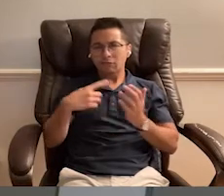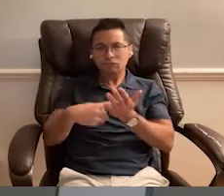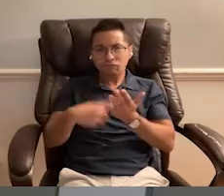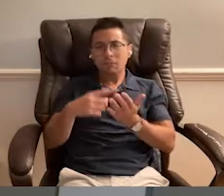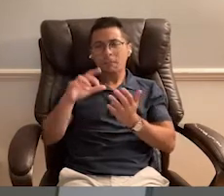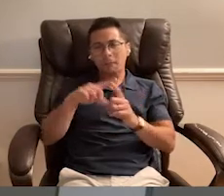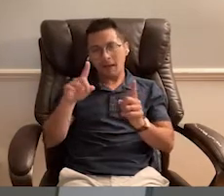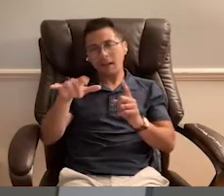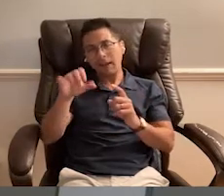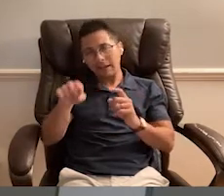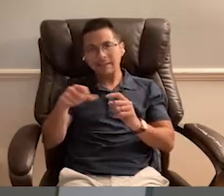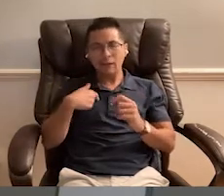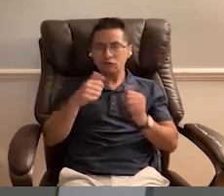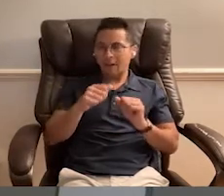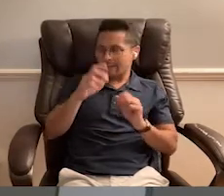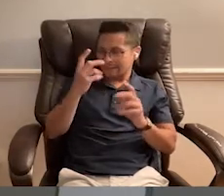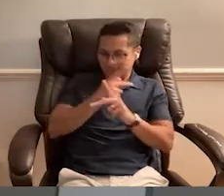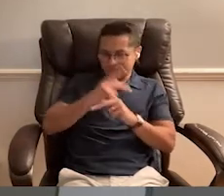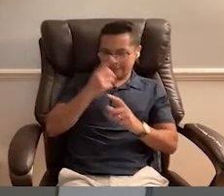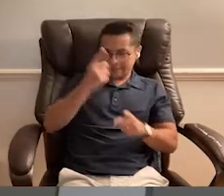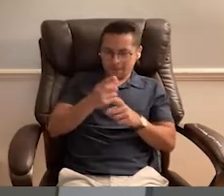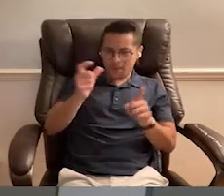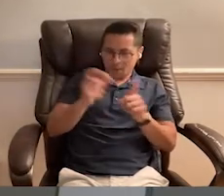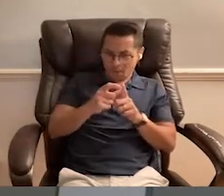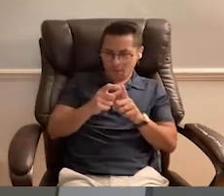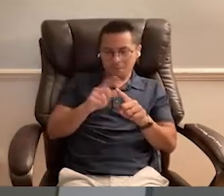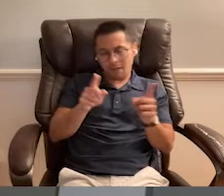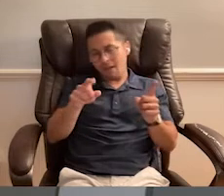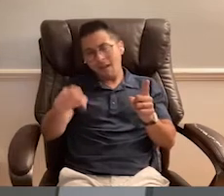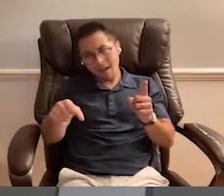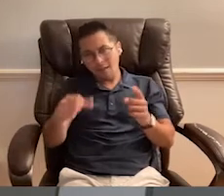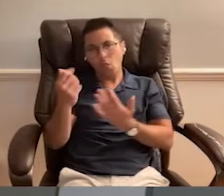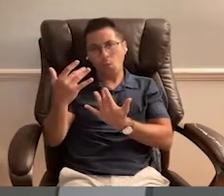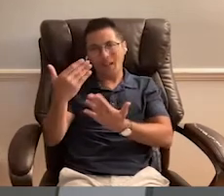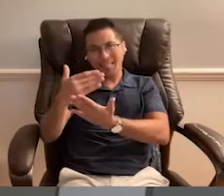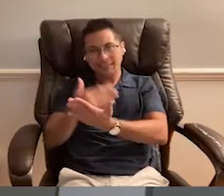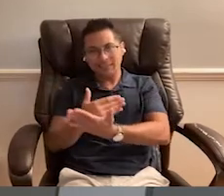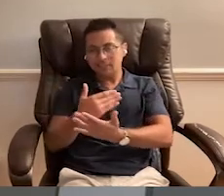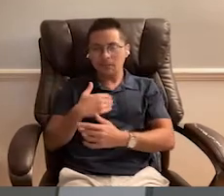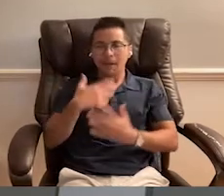it's not something we like to talk about, but it is. That I was trying to come up with the right word.